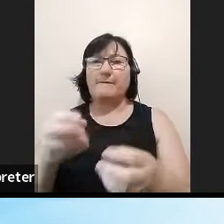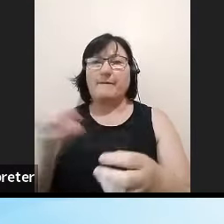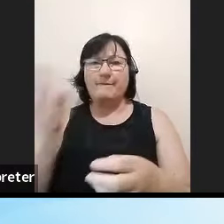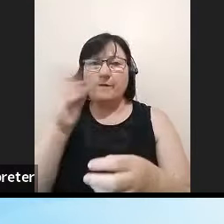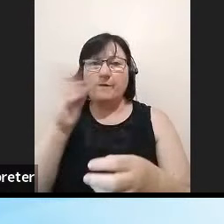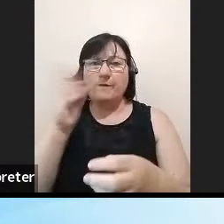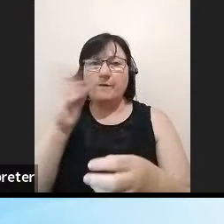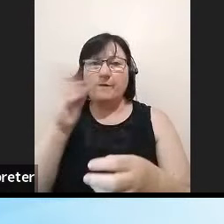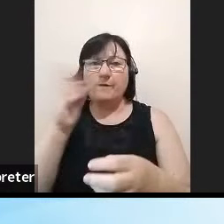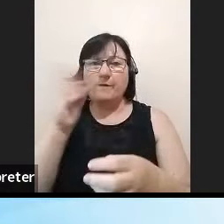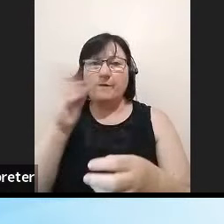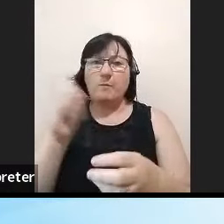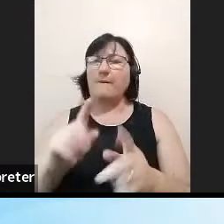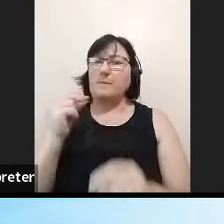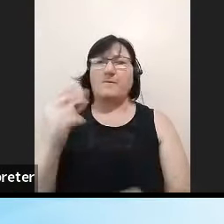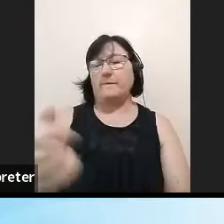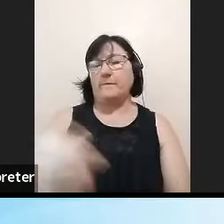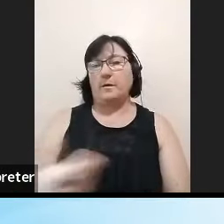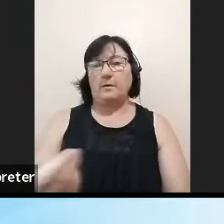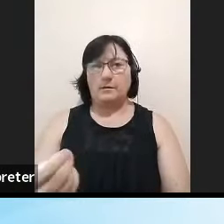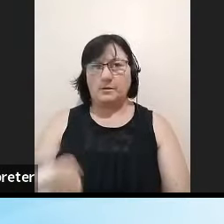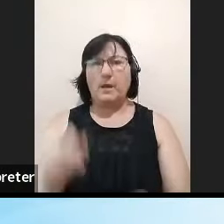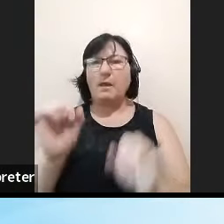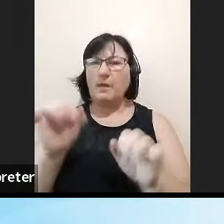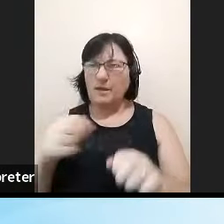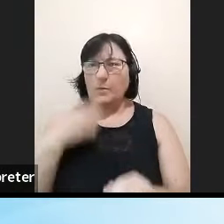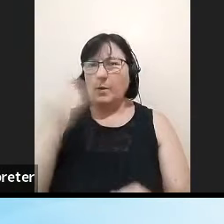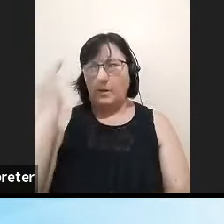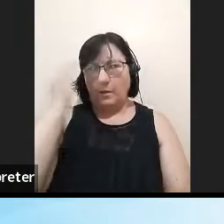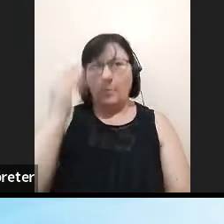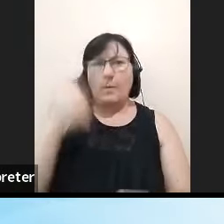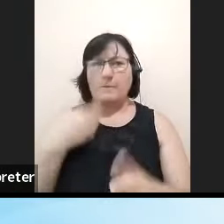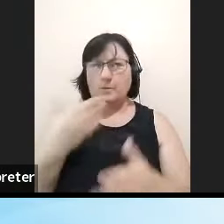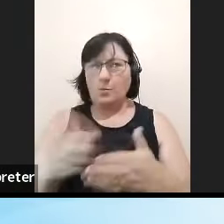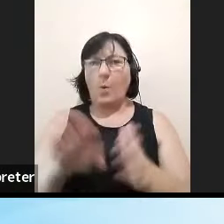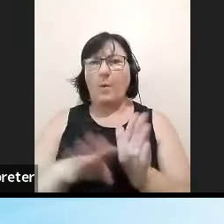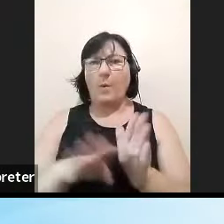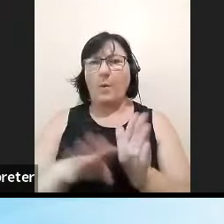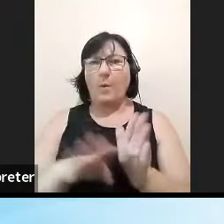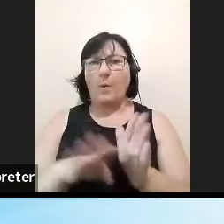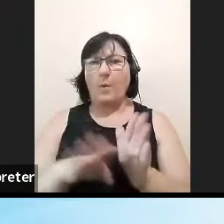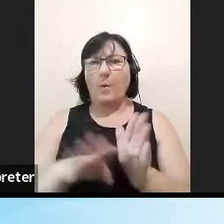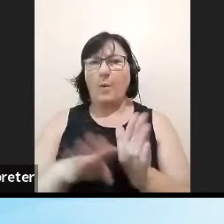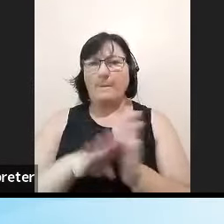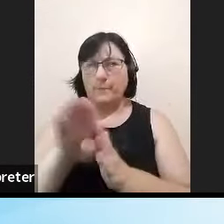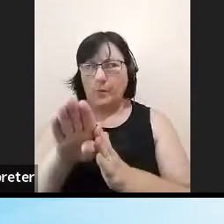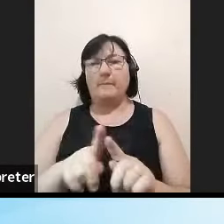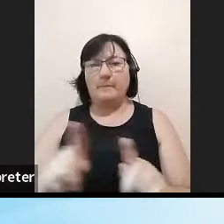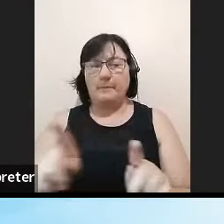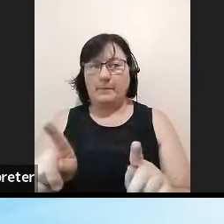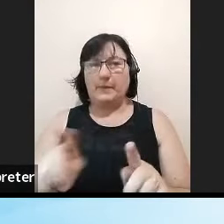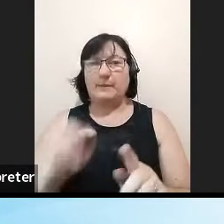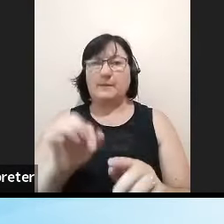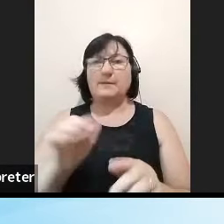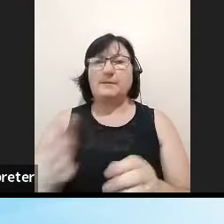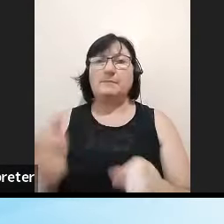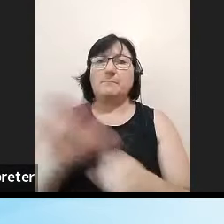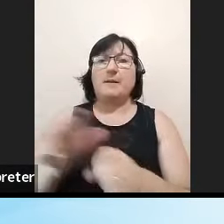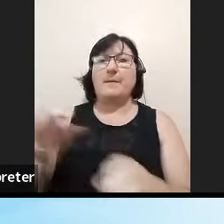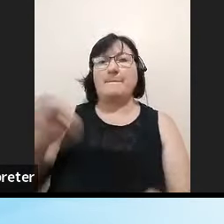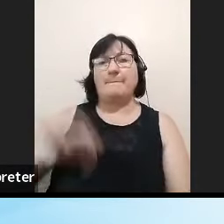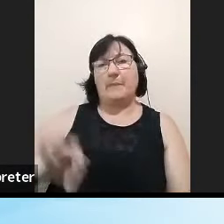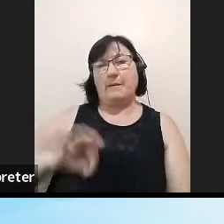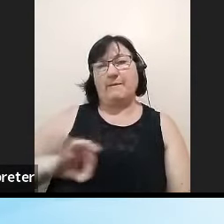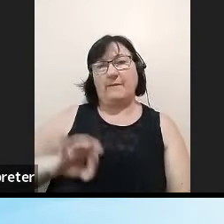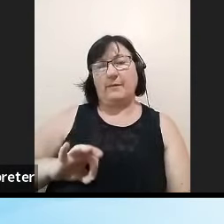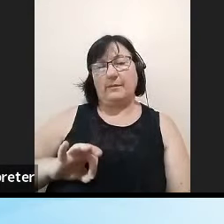we still need to improve, but as one of our main benefits, we are seeing a better turnaround